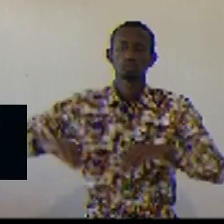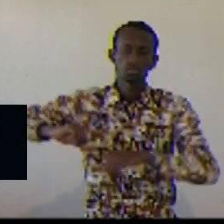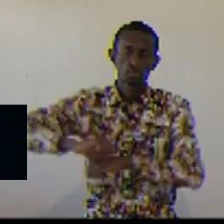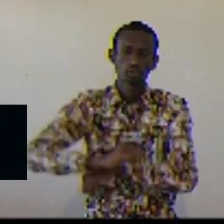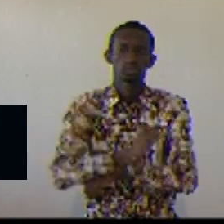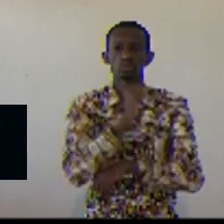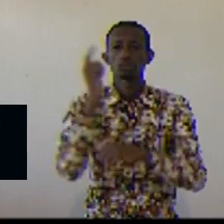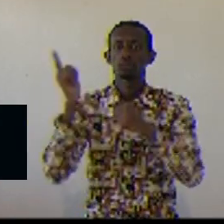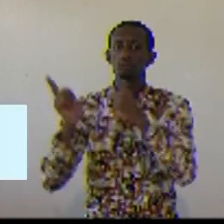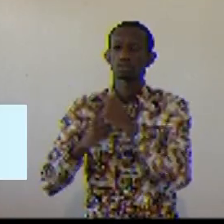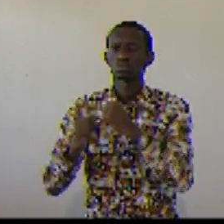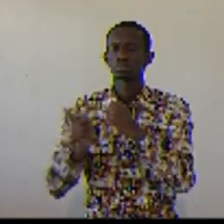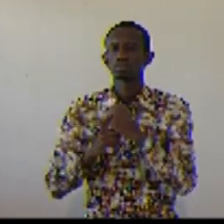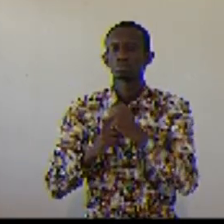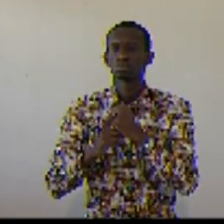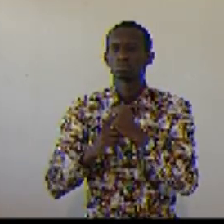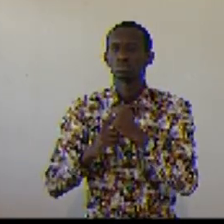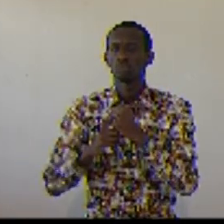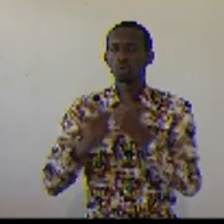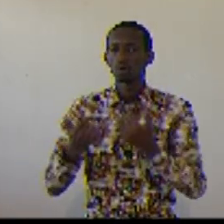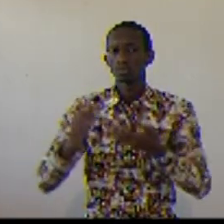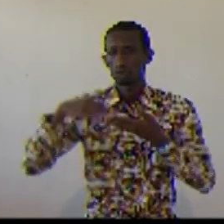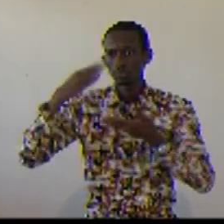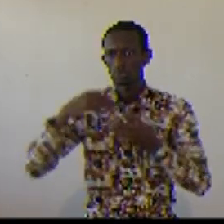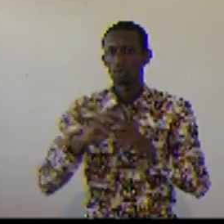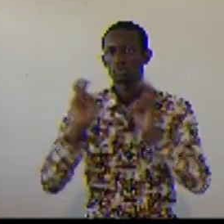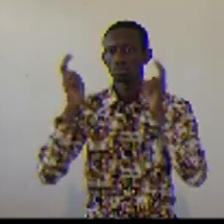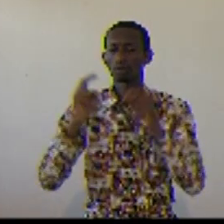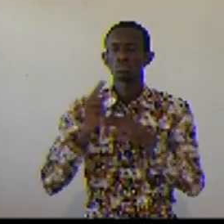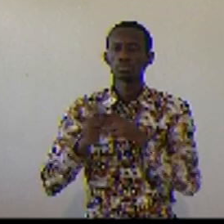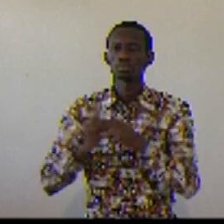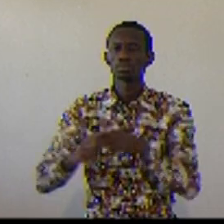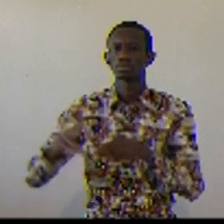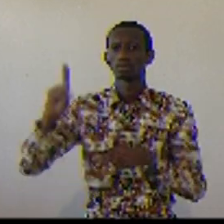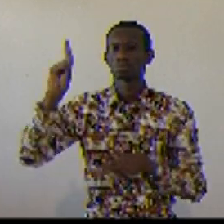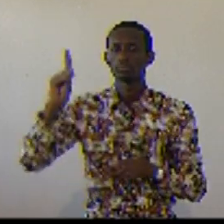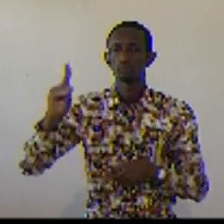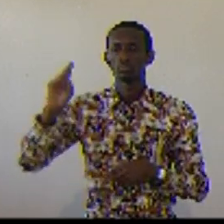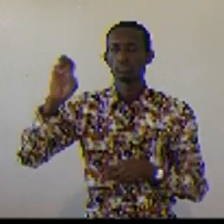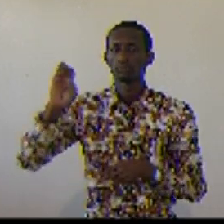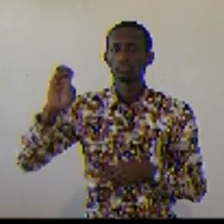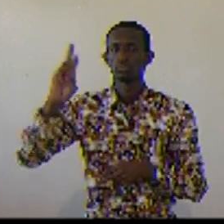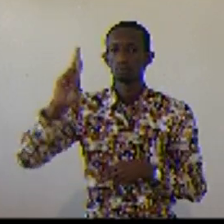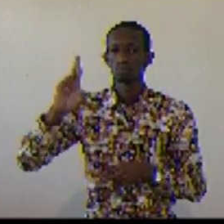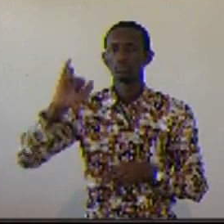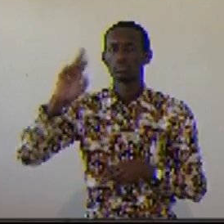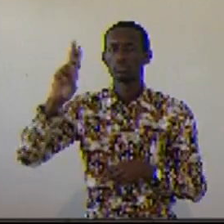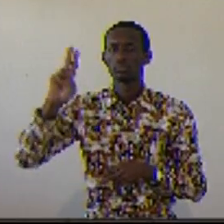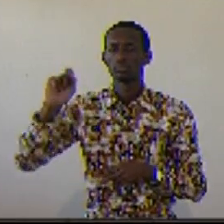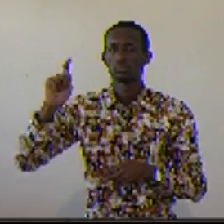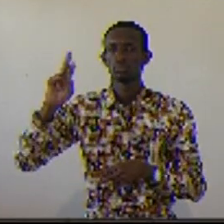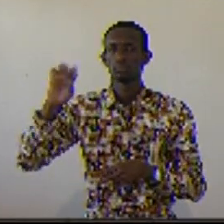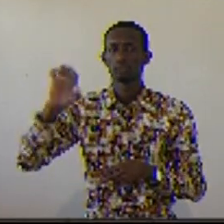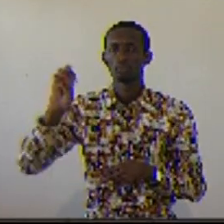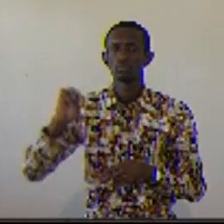the derivatives of benzene, remember? And our today's lesson